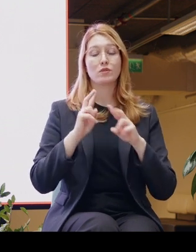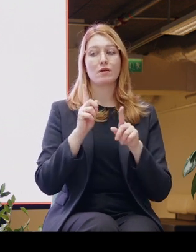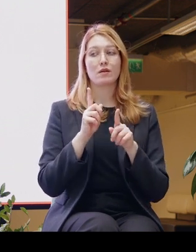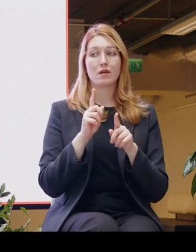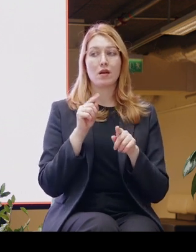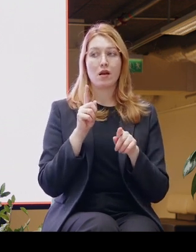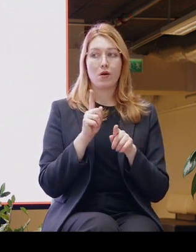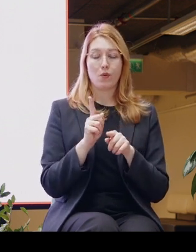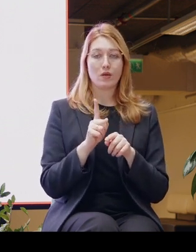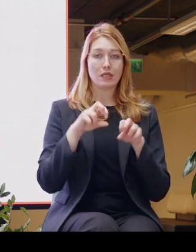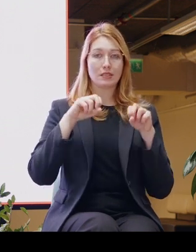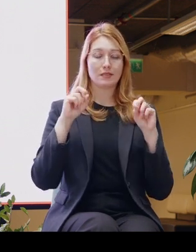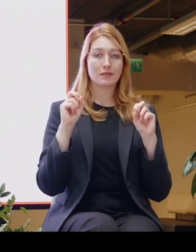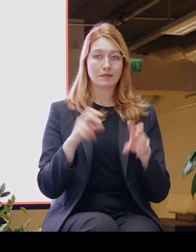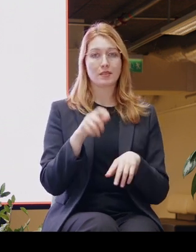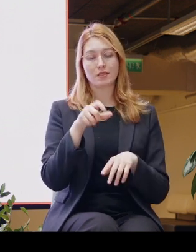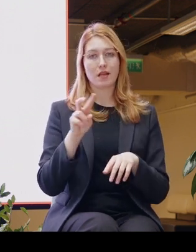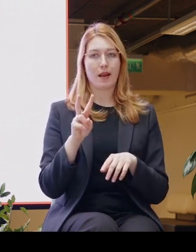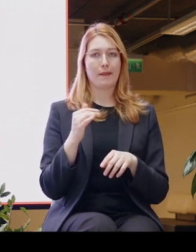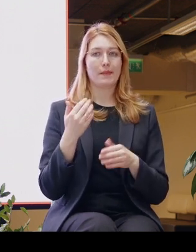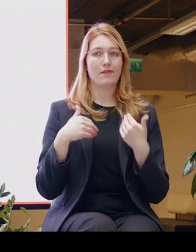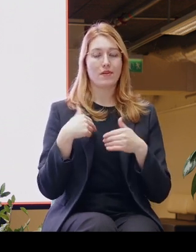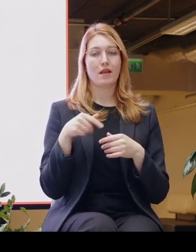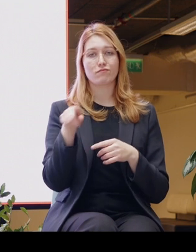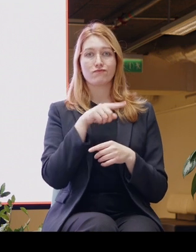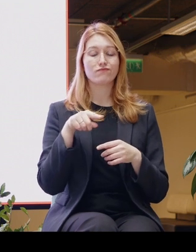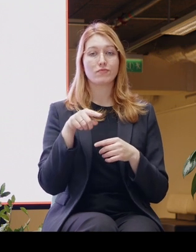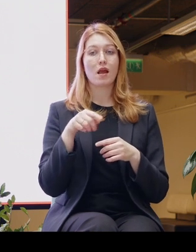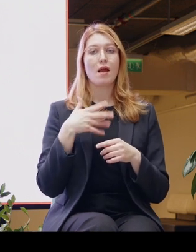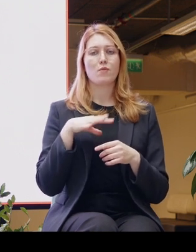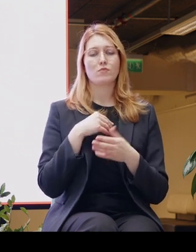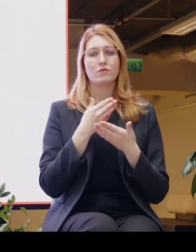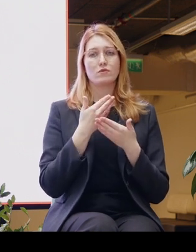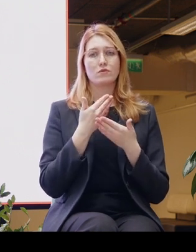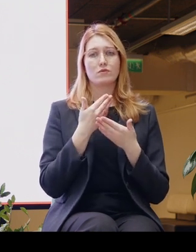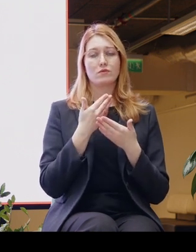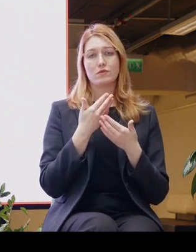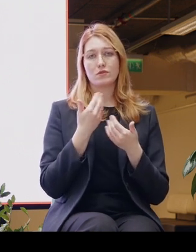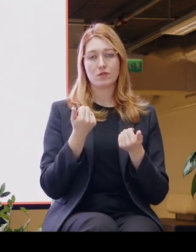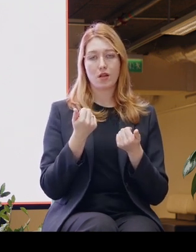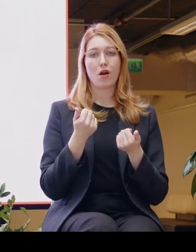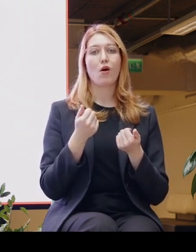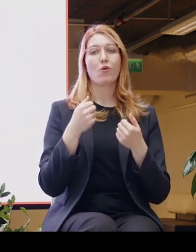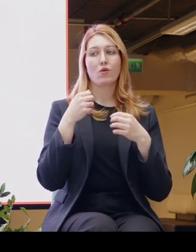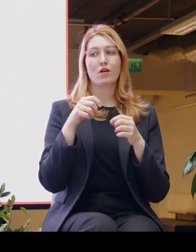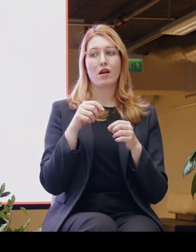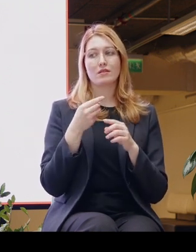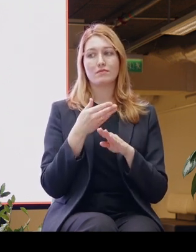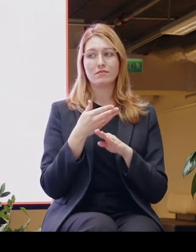by special needs for people with disabilities. We don't generally give approvals to the